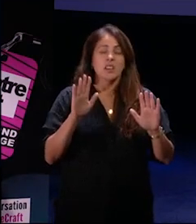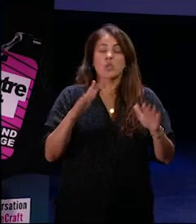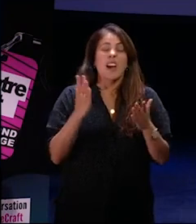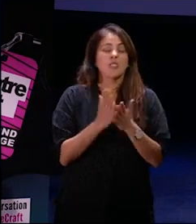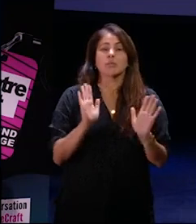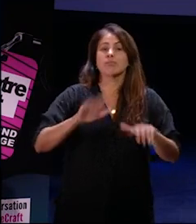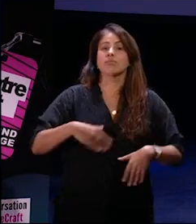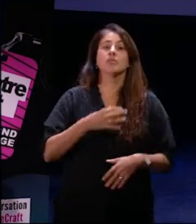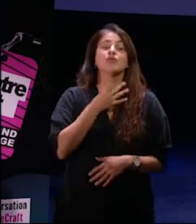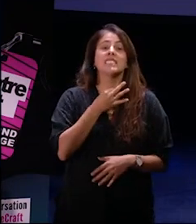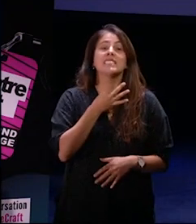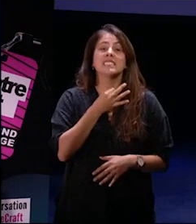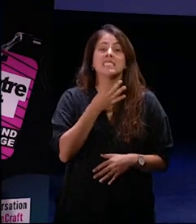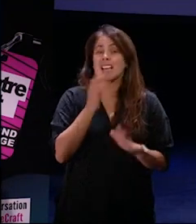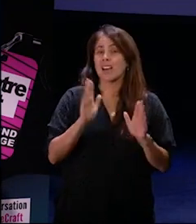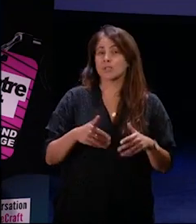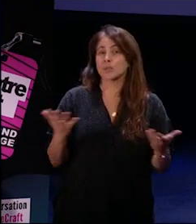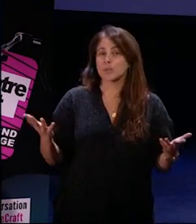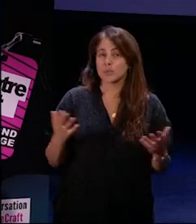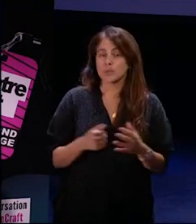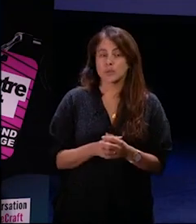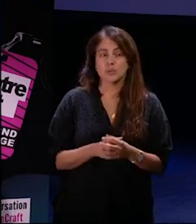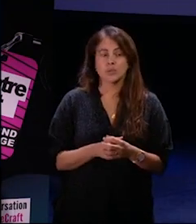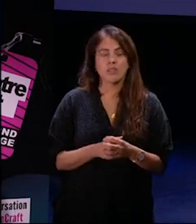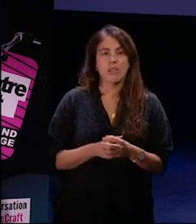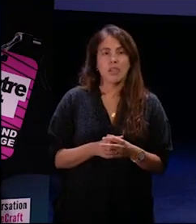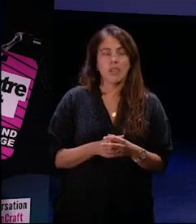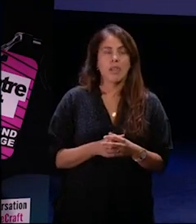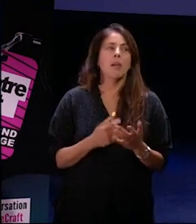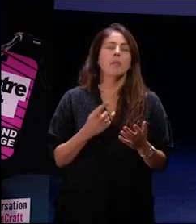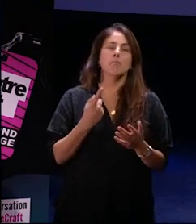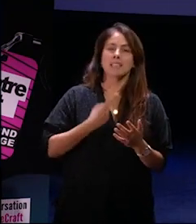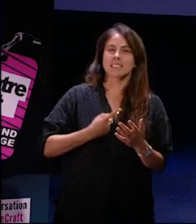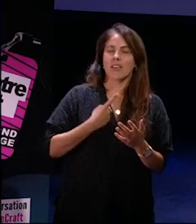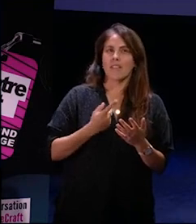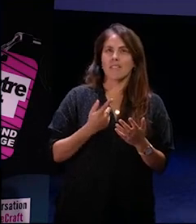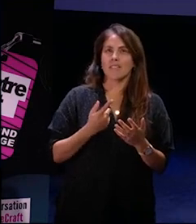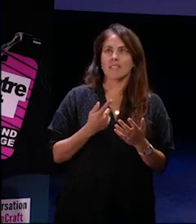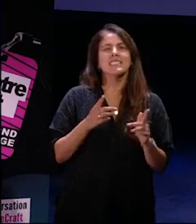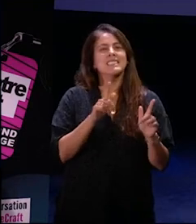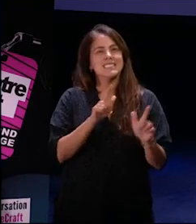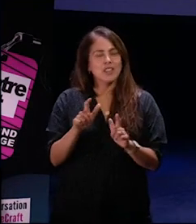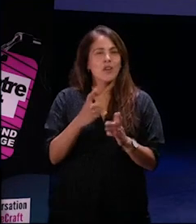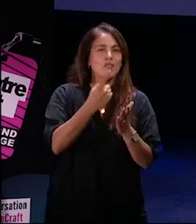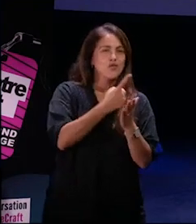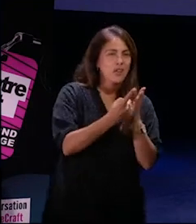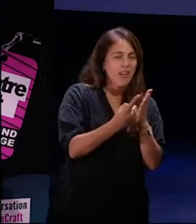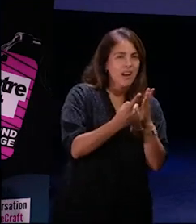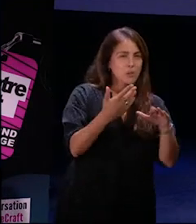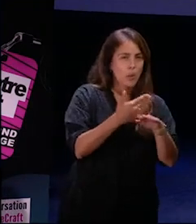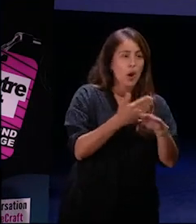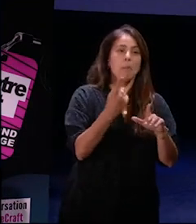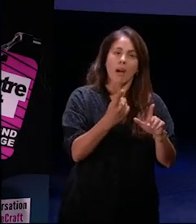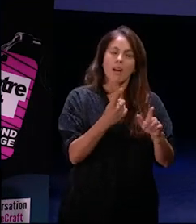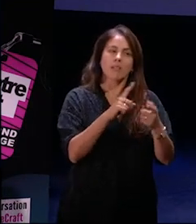jump is what I felt. I will say though, I still work freelance, but for venues and